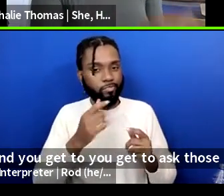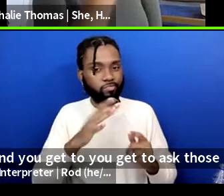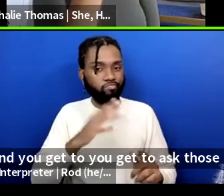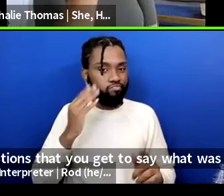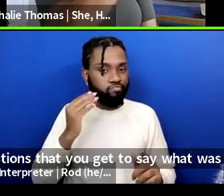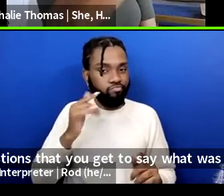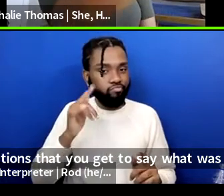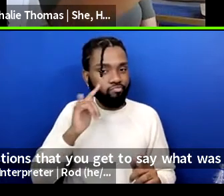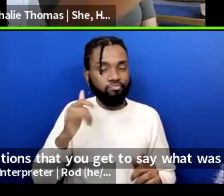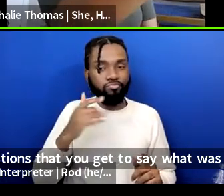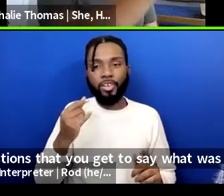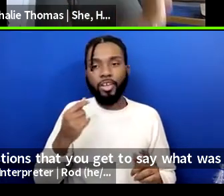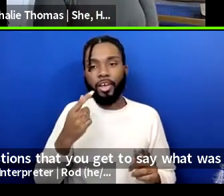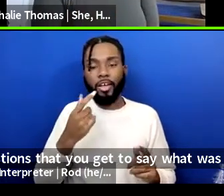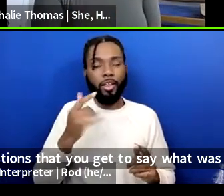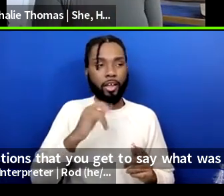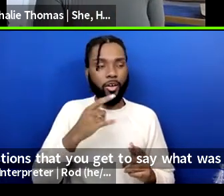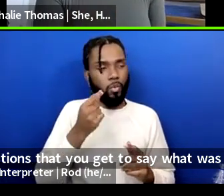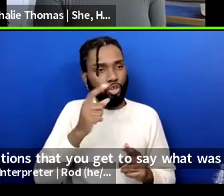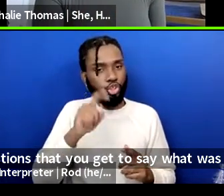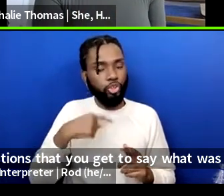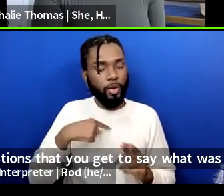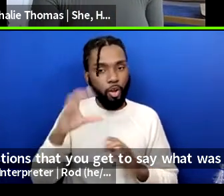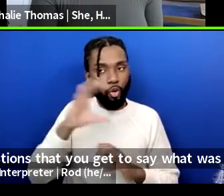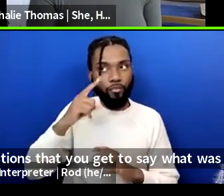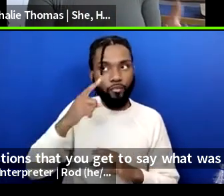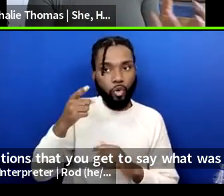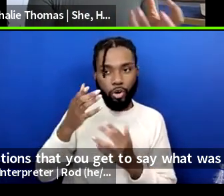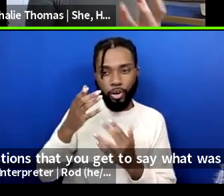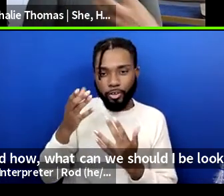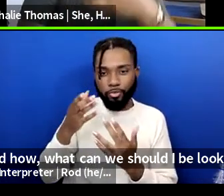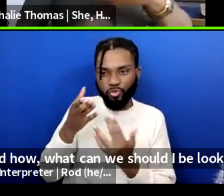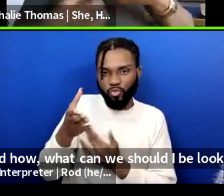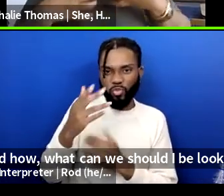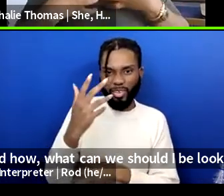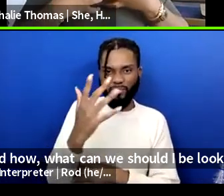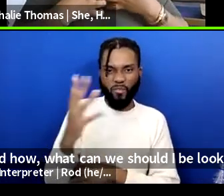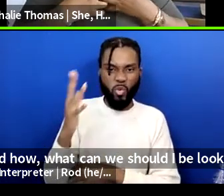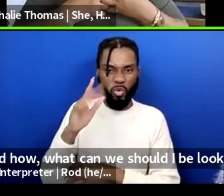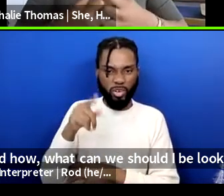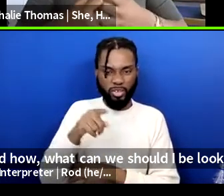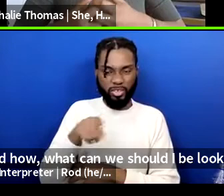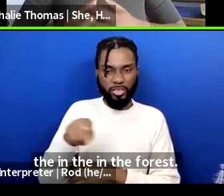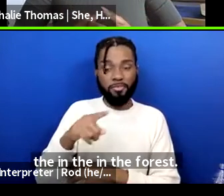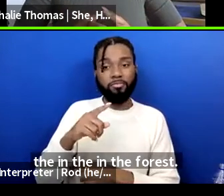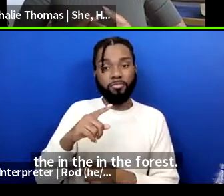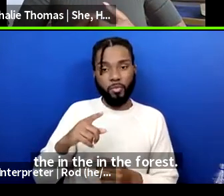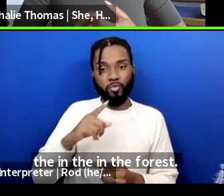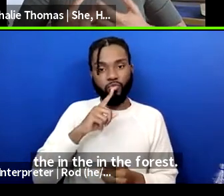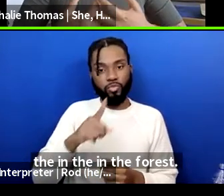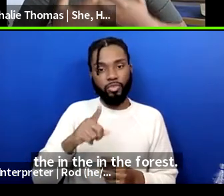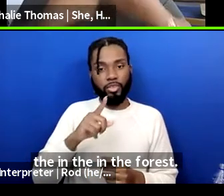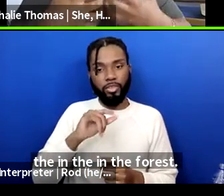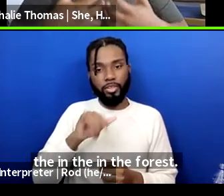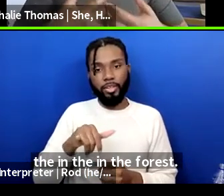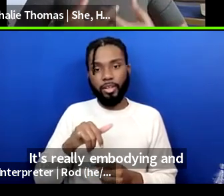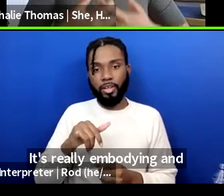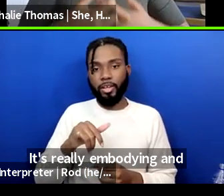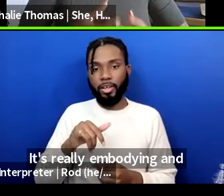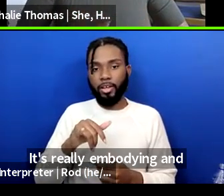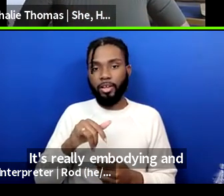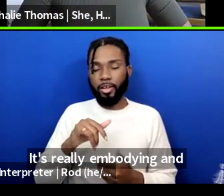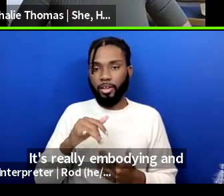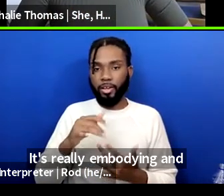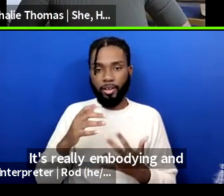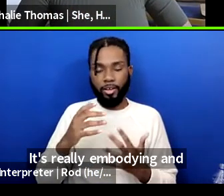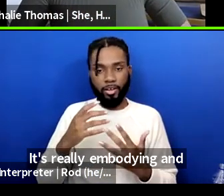how, what should I be looking for in the forest? It's really embodying and emboldening us to